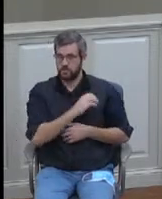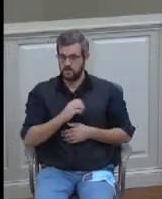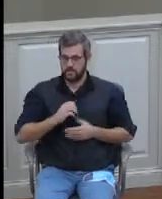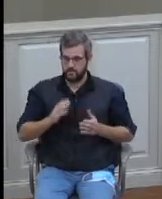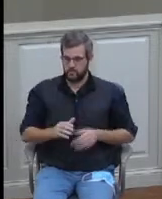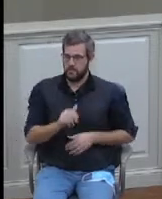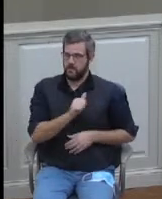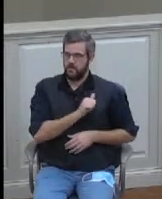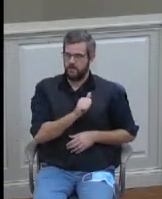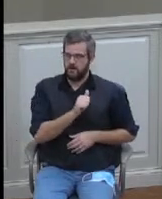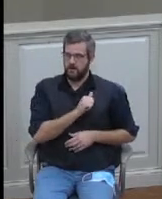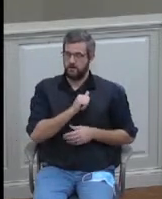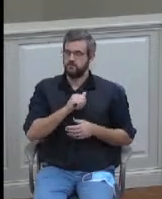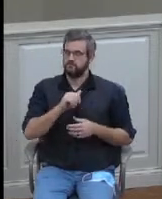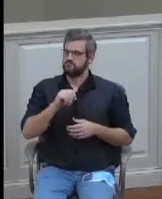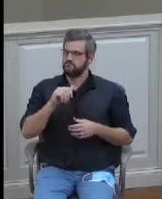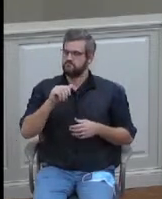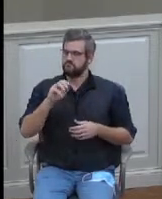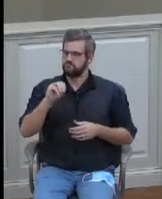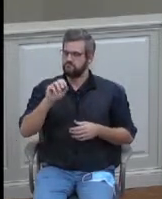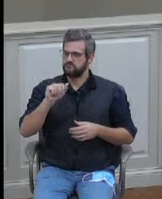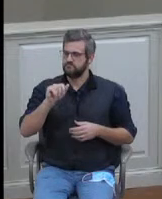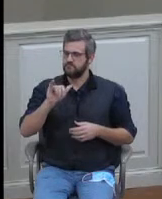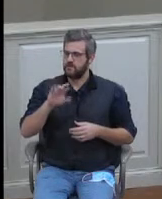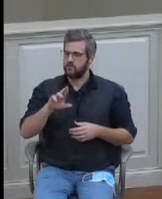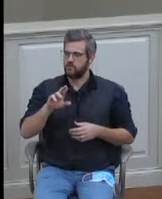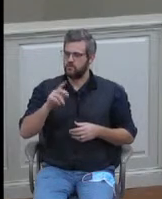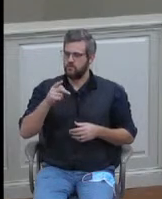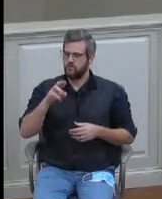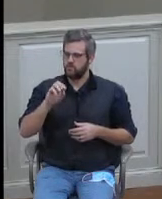be the mayor pro tem for the next 2 years.